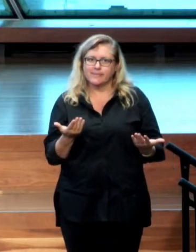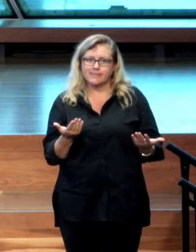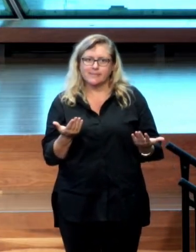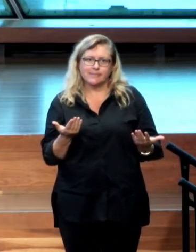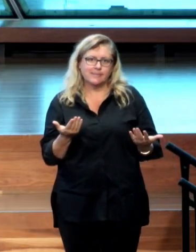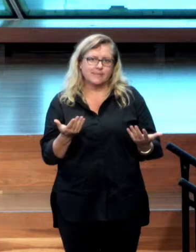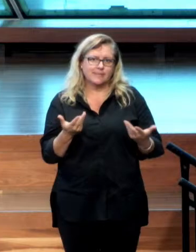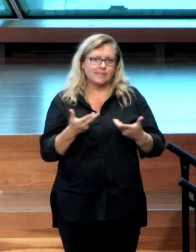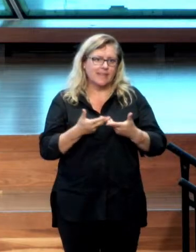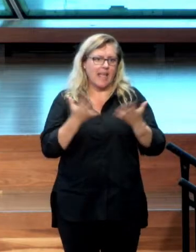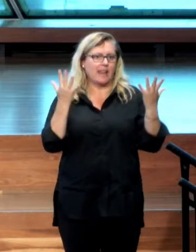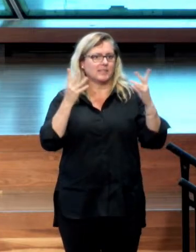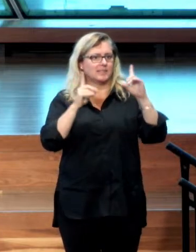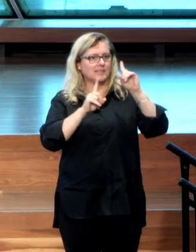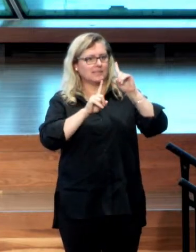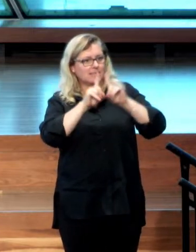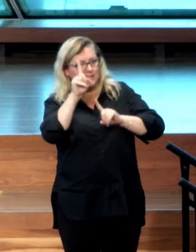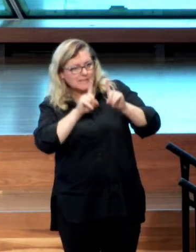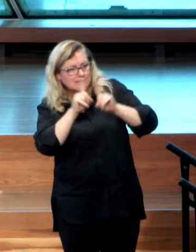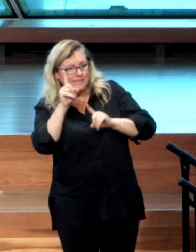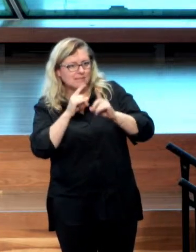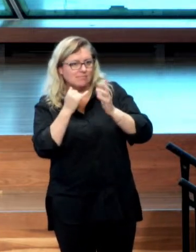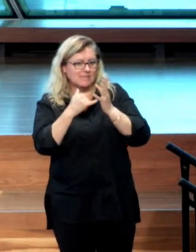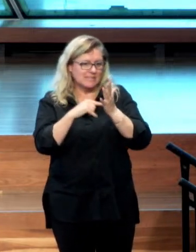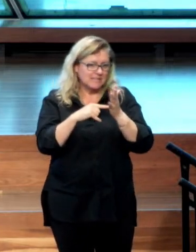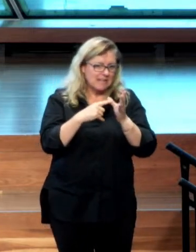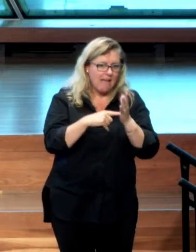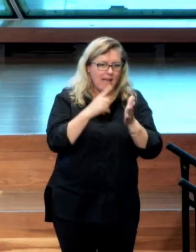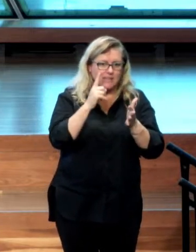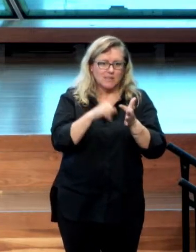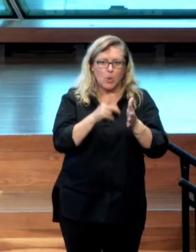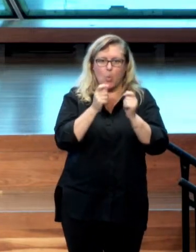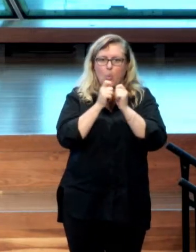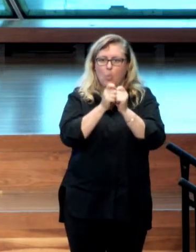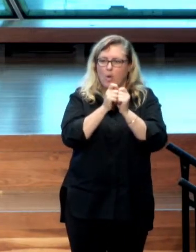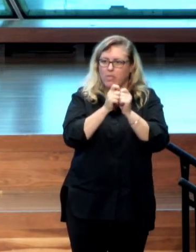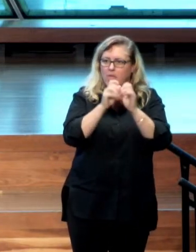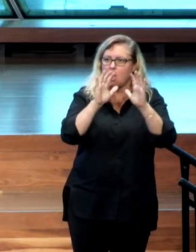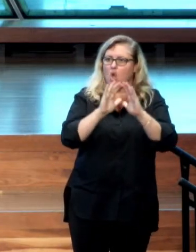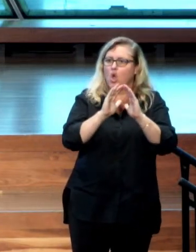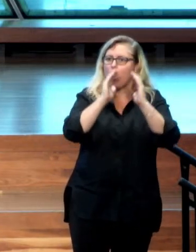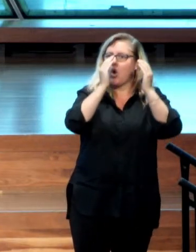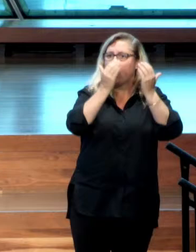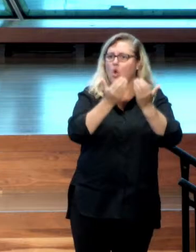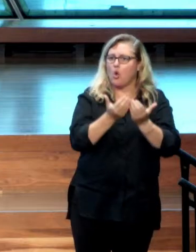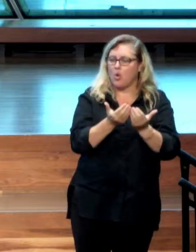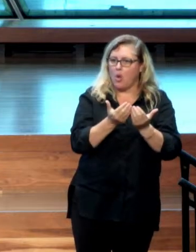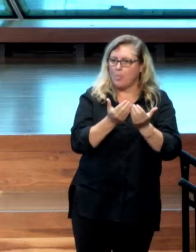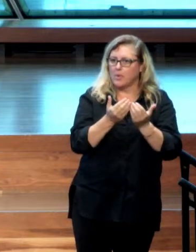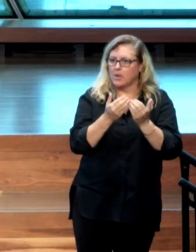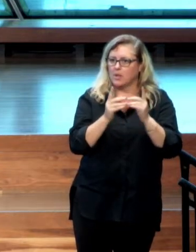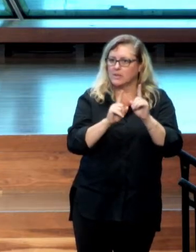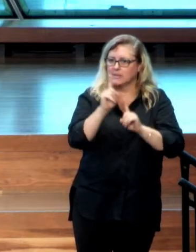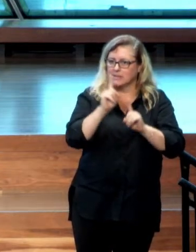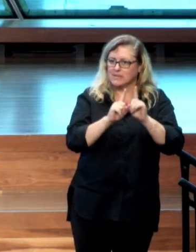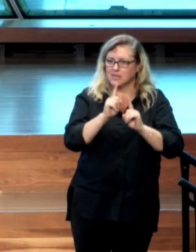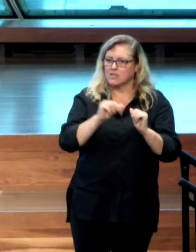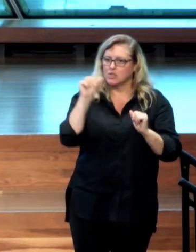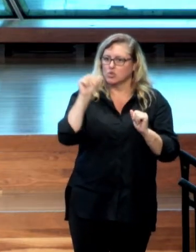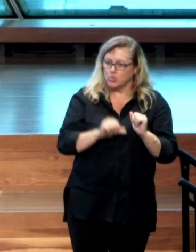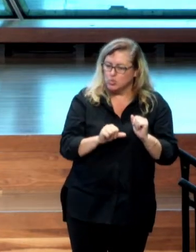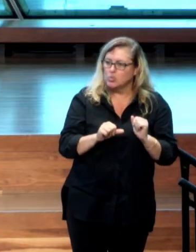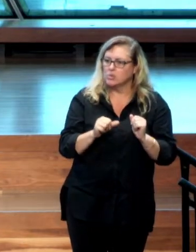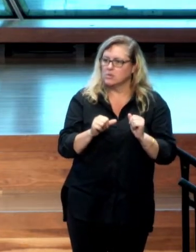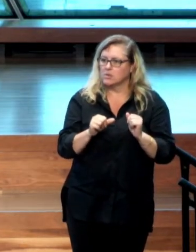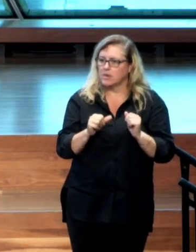any city state worth the title of a global city or state should have vibrant